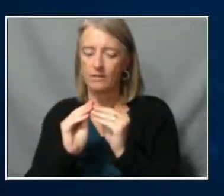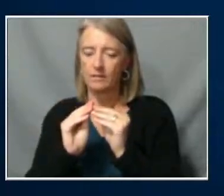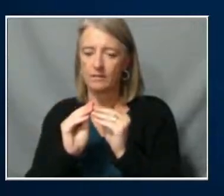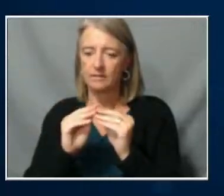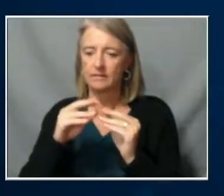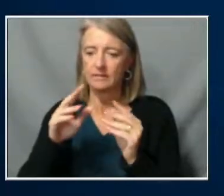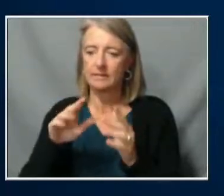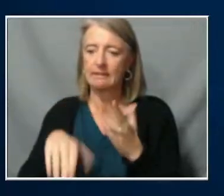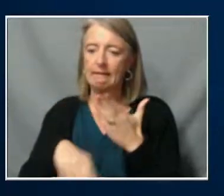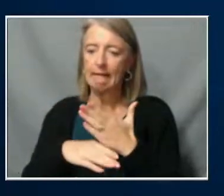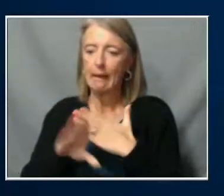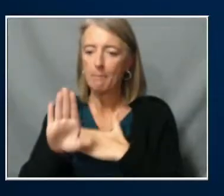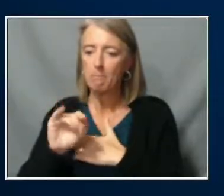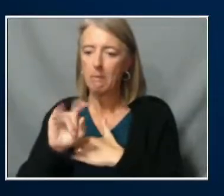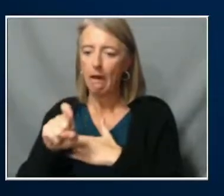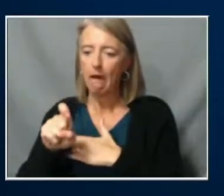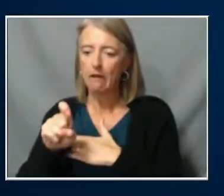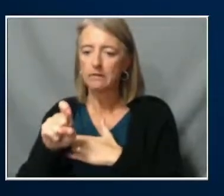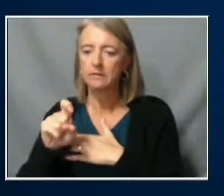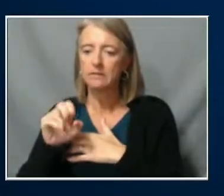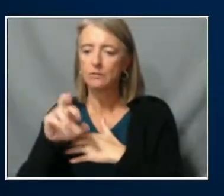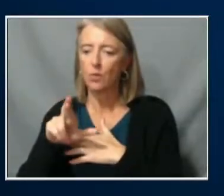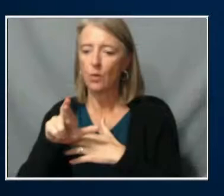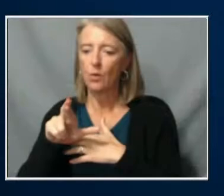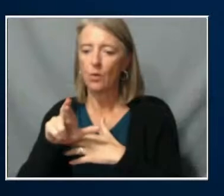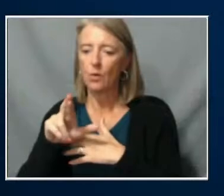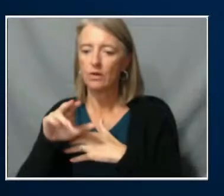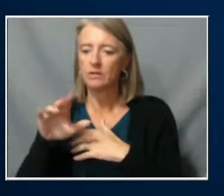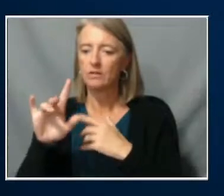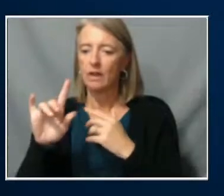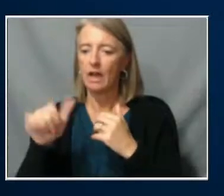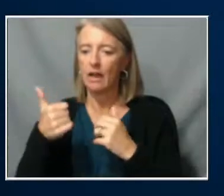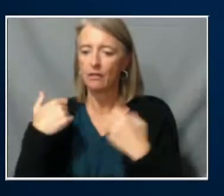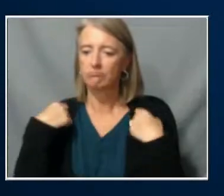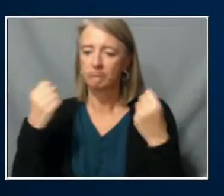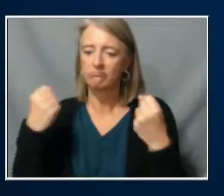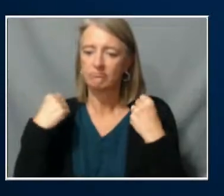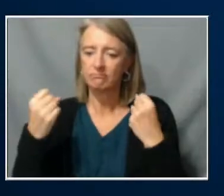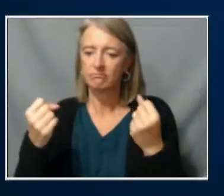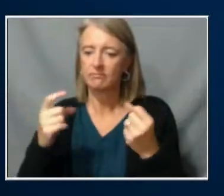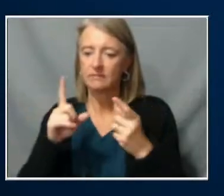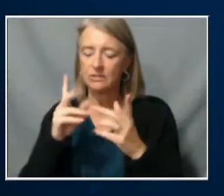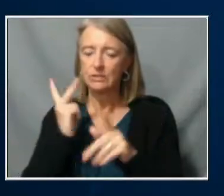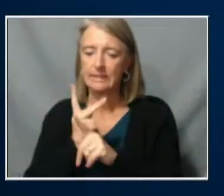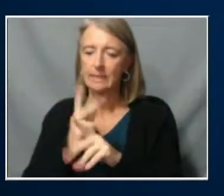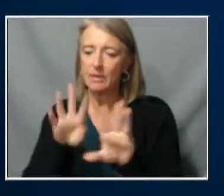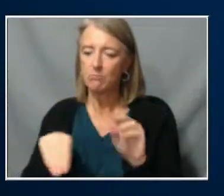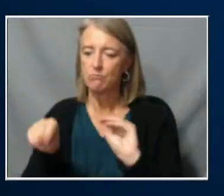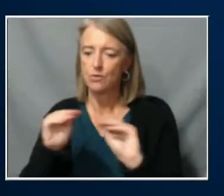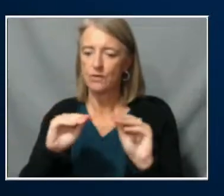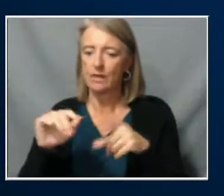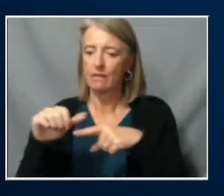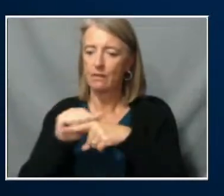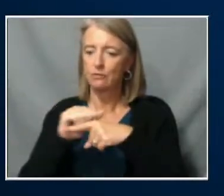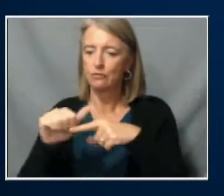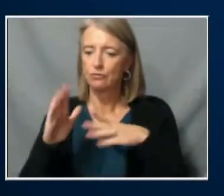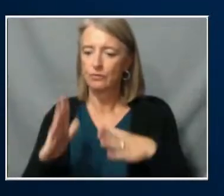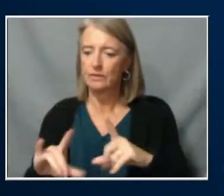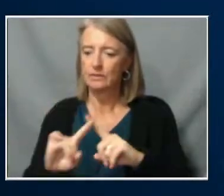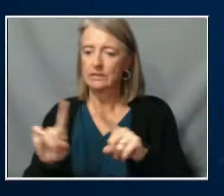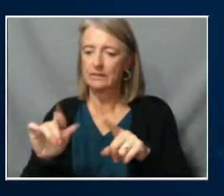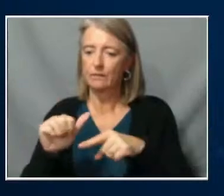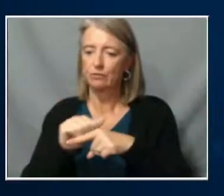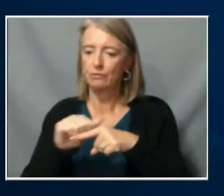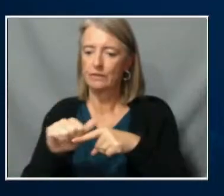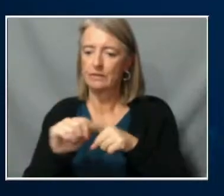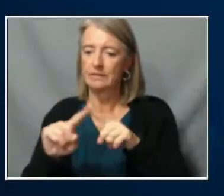kickboxing or just the calisthenics or whatever, it's just you're moving. And the different trainers have